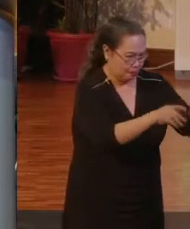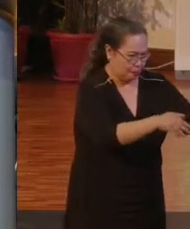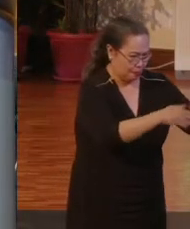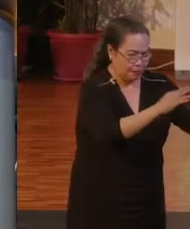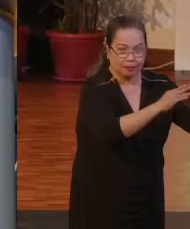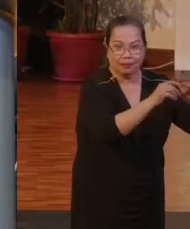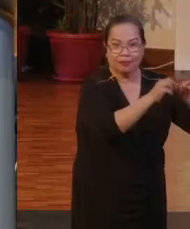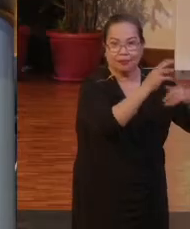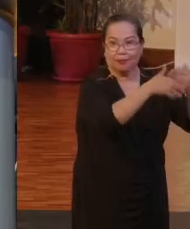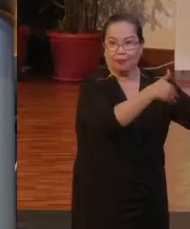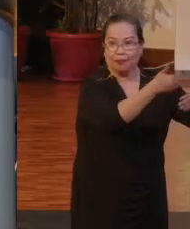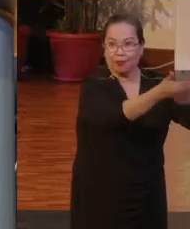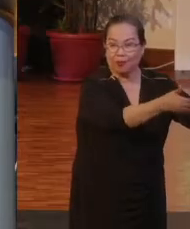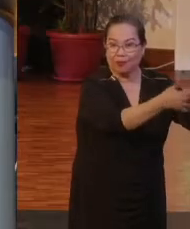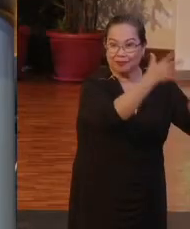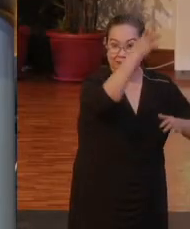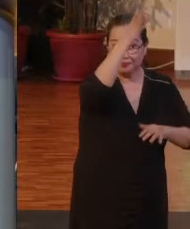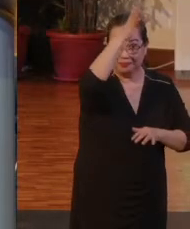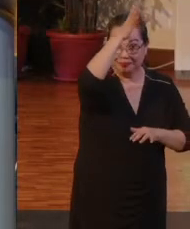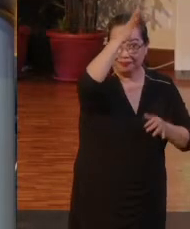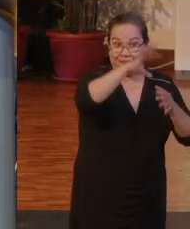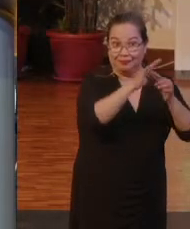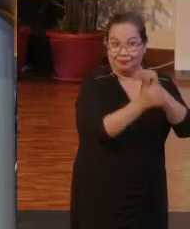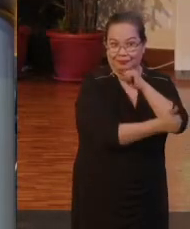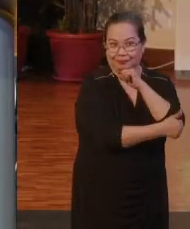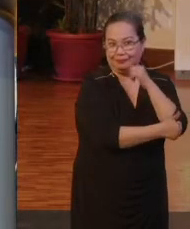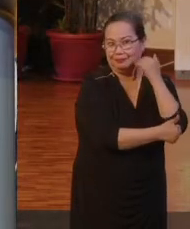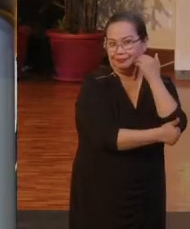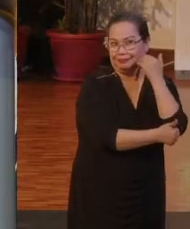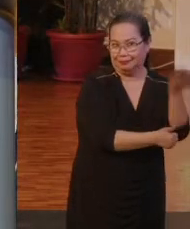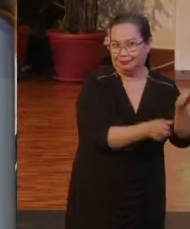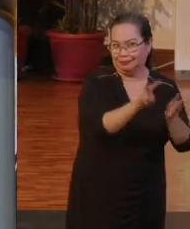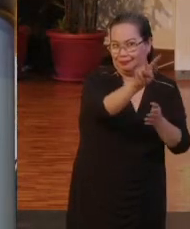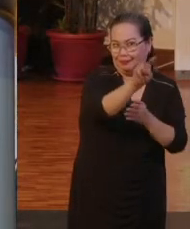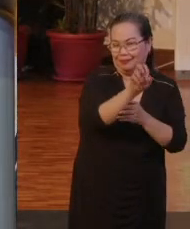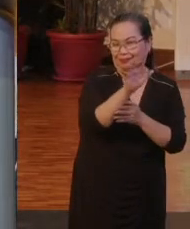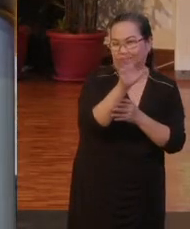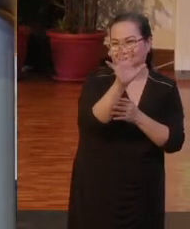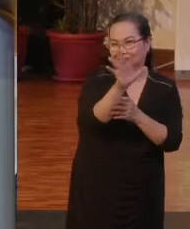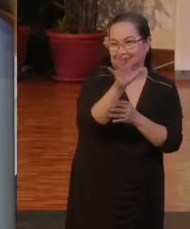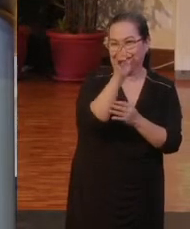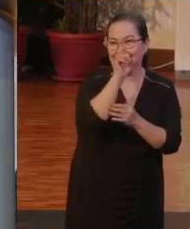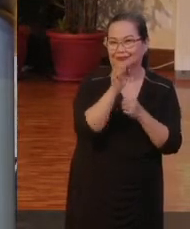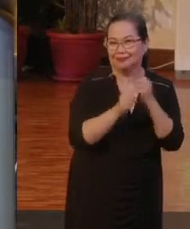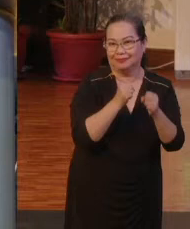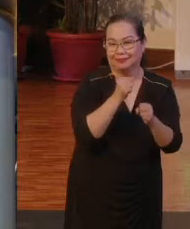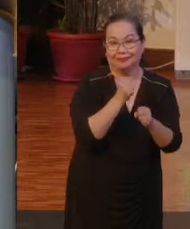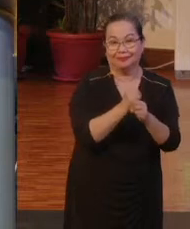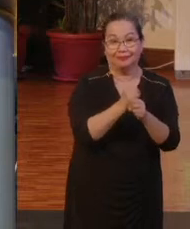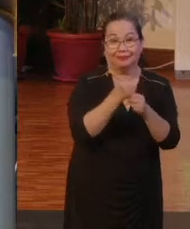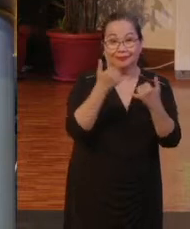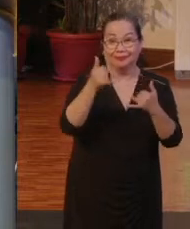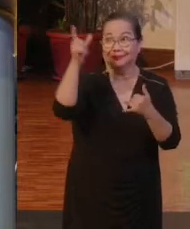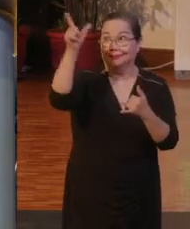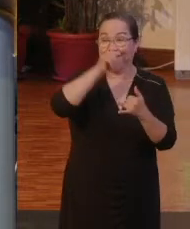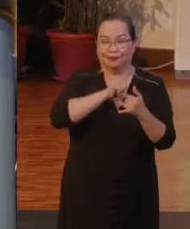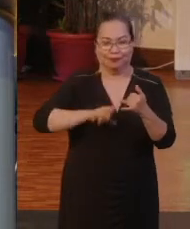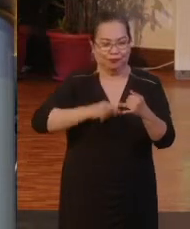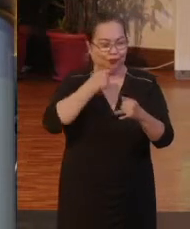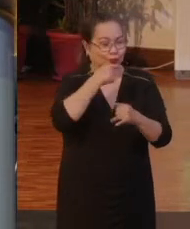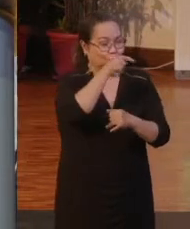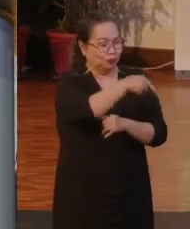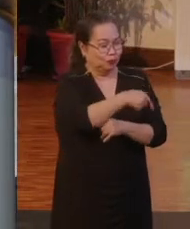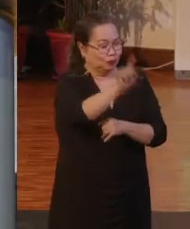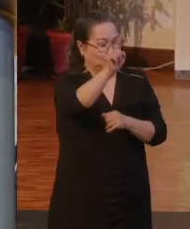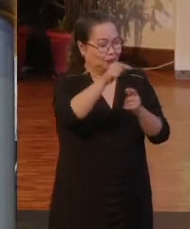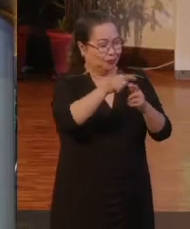The days of Terah were 205 years, and Terah died in Haran. Now the Lord said to Abram, 'Go from your